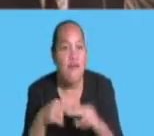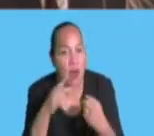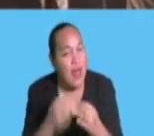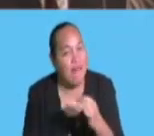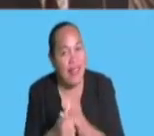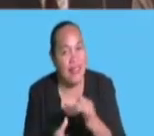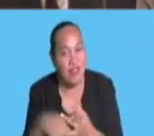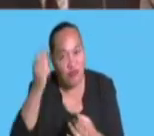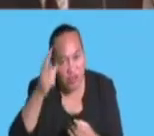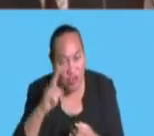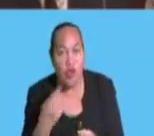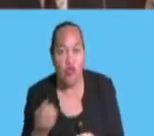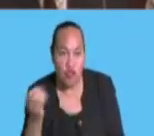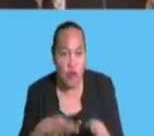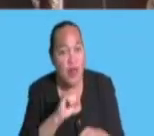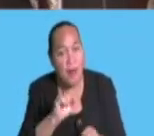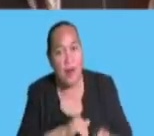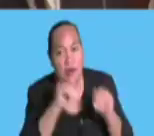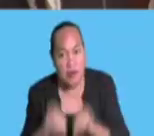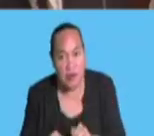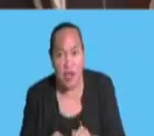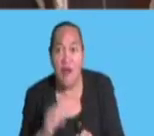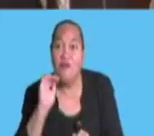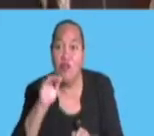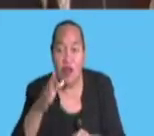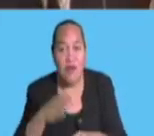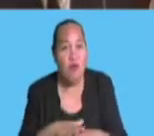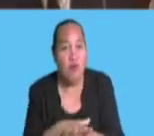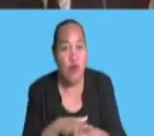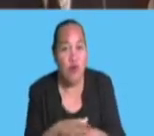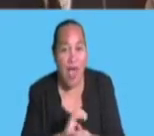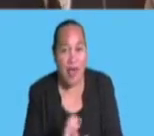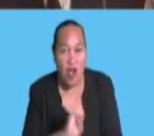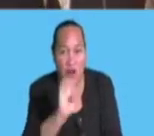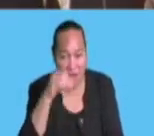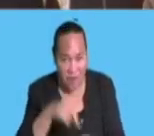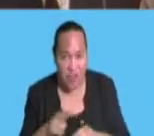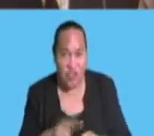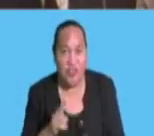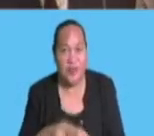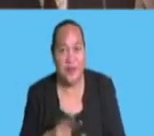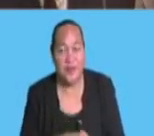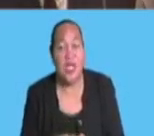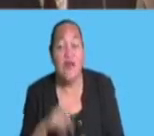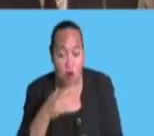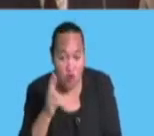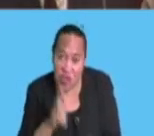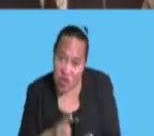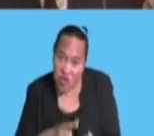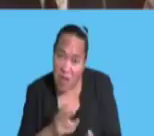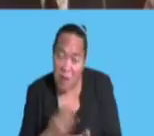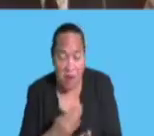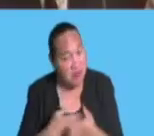contributing to their participation in the future green and blue economies of Fiji. Mr. Speaker, sir, even with a reduced budget, my ministry will be